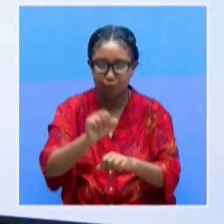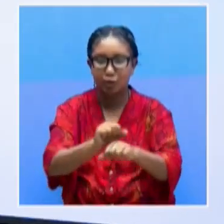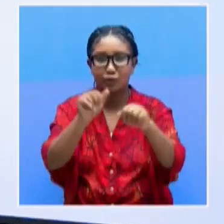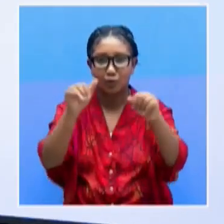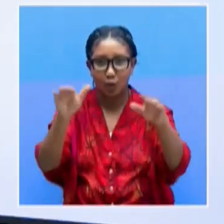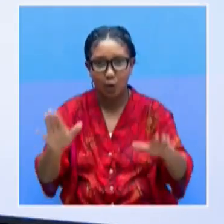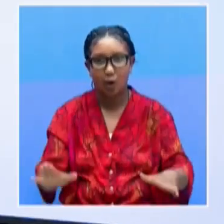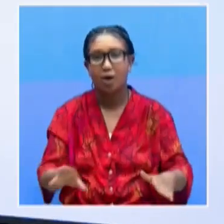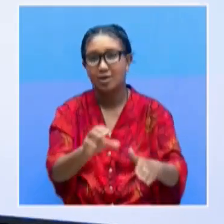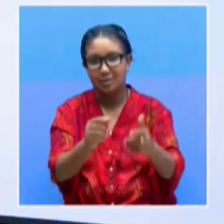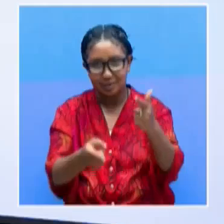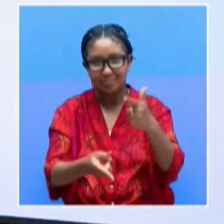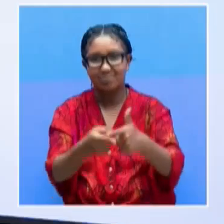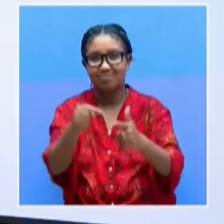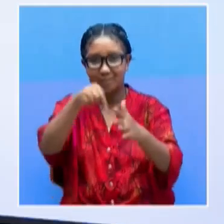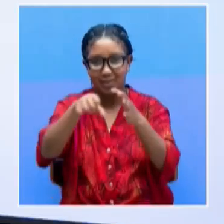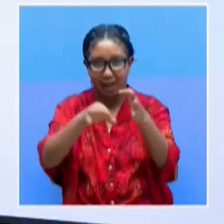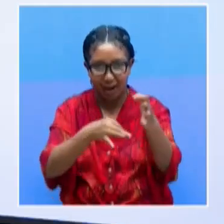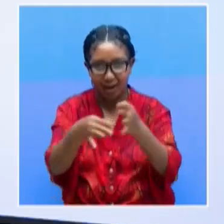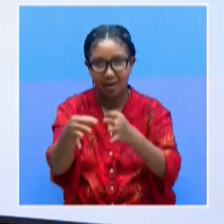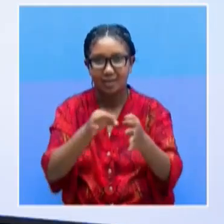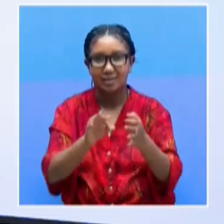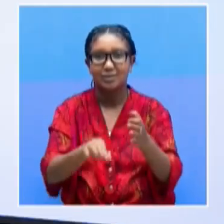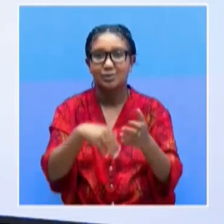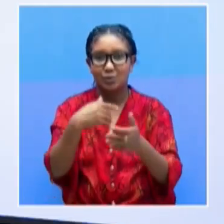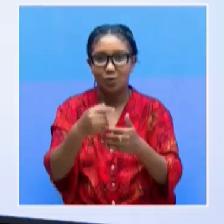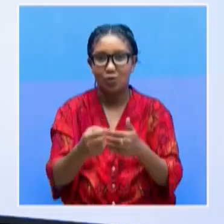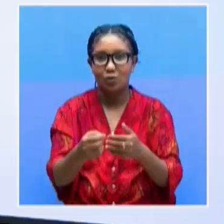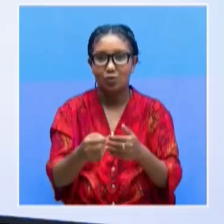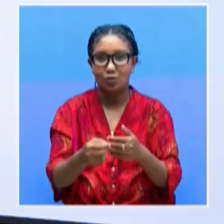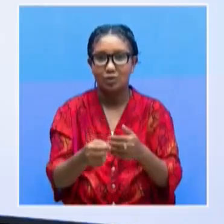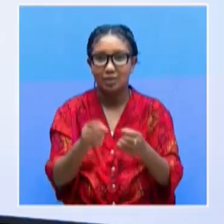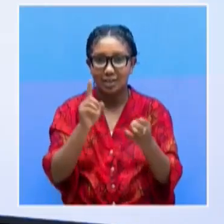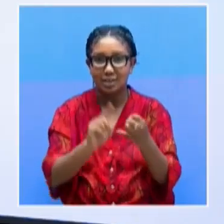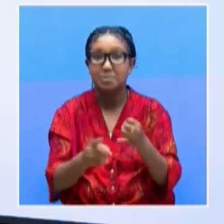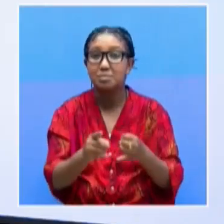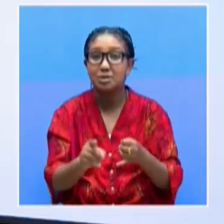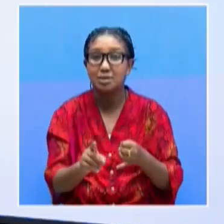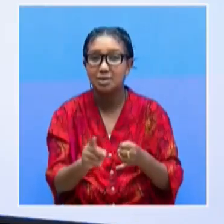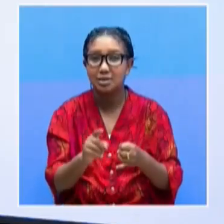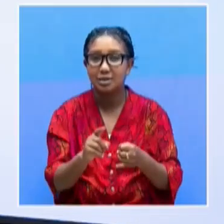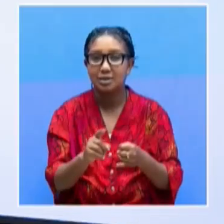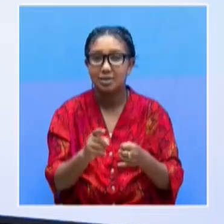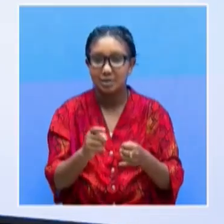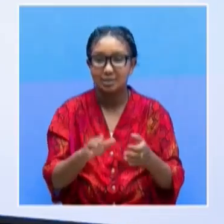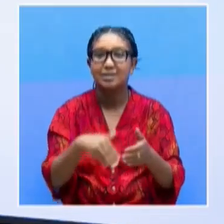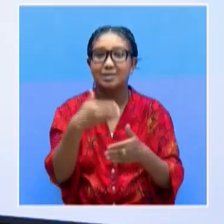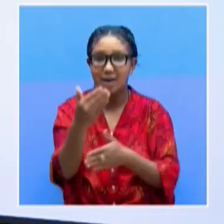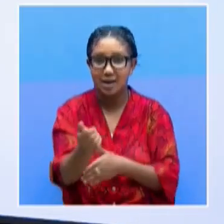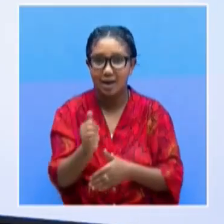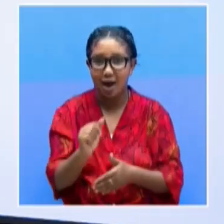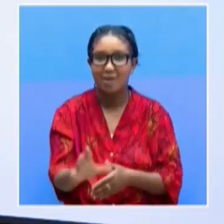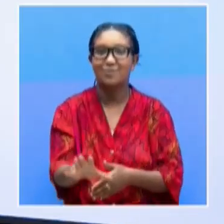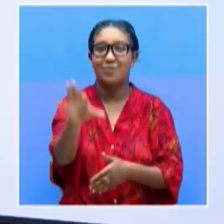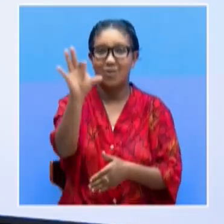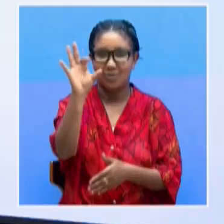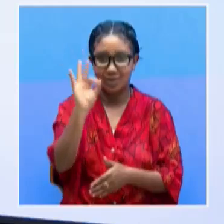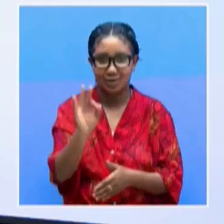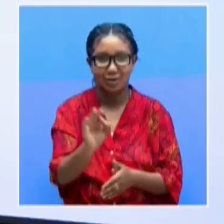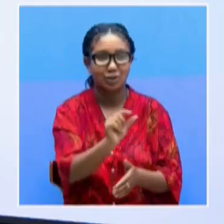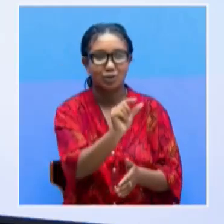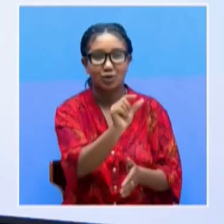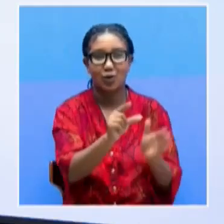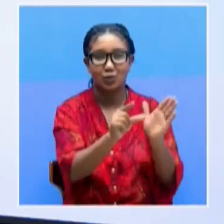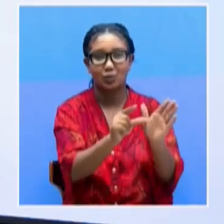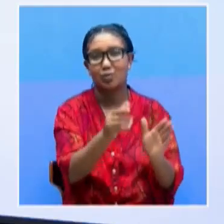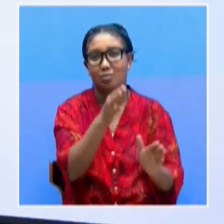floor is another detail, yes? So we have come to the end. What do we say? Then I found it and showed it to